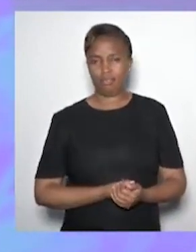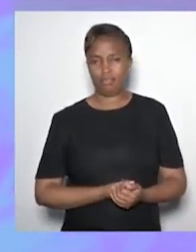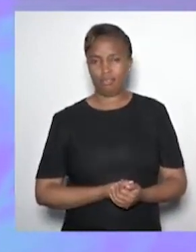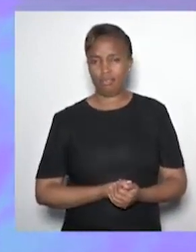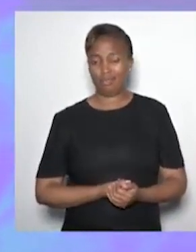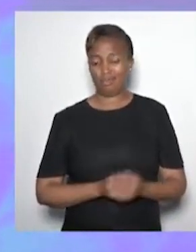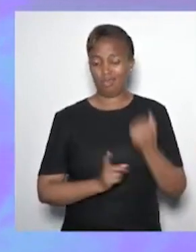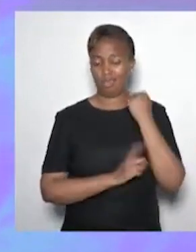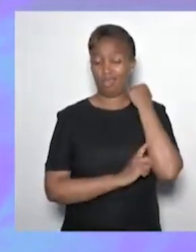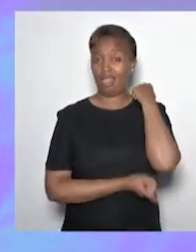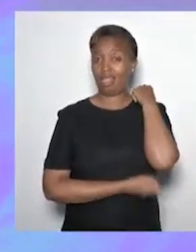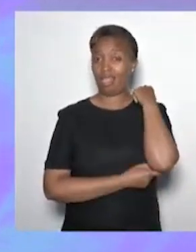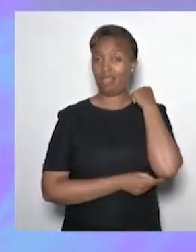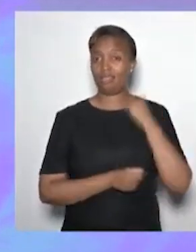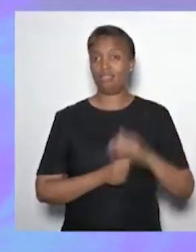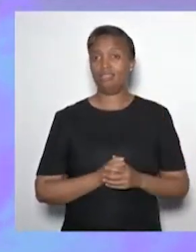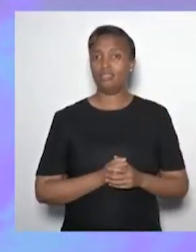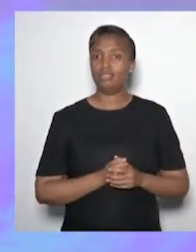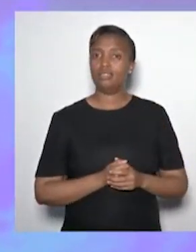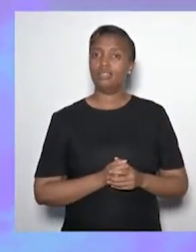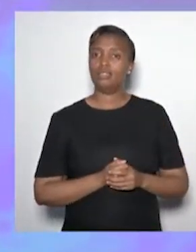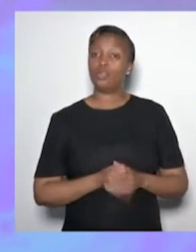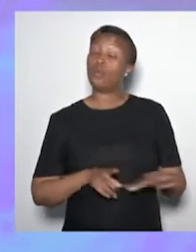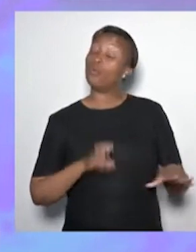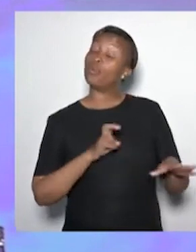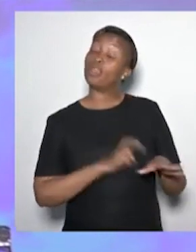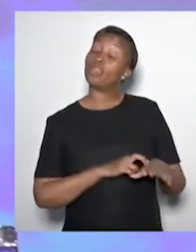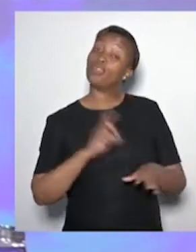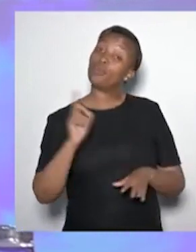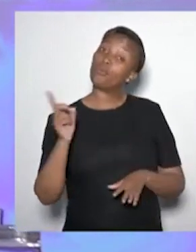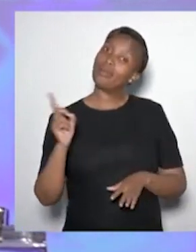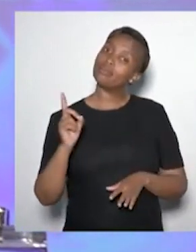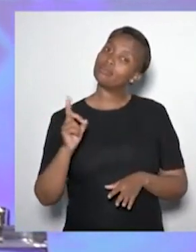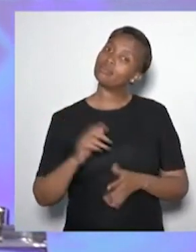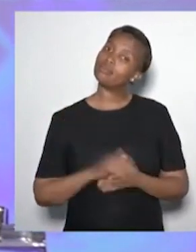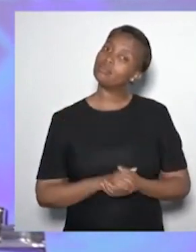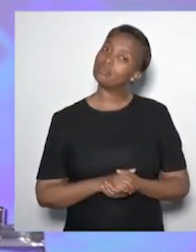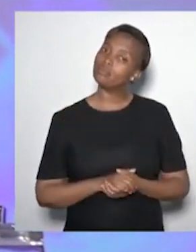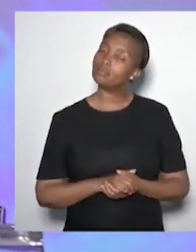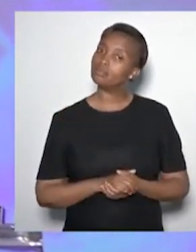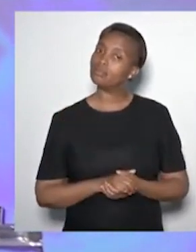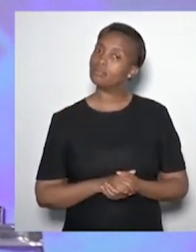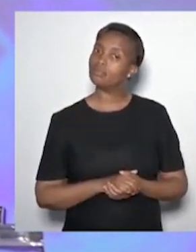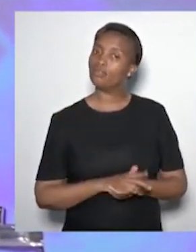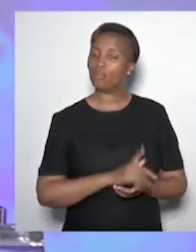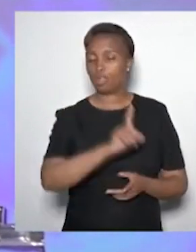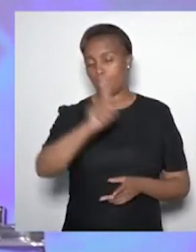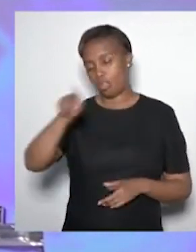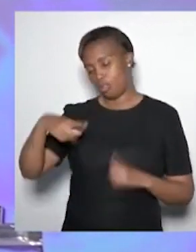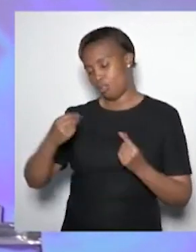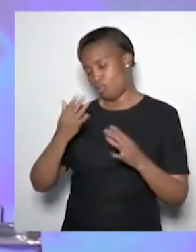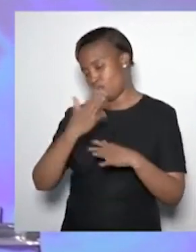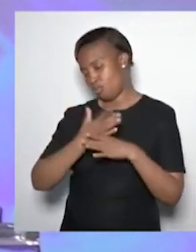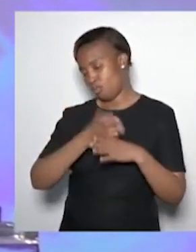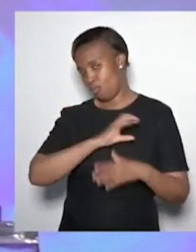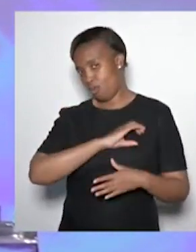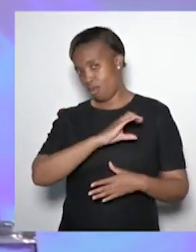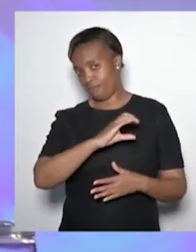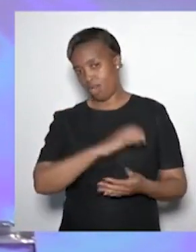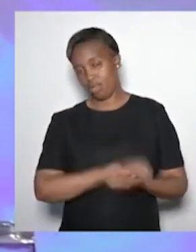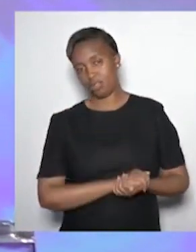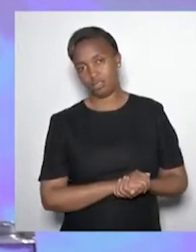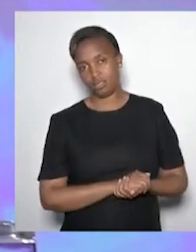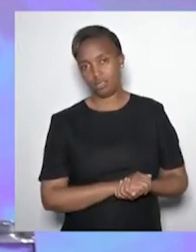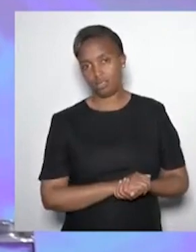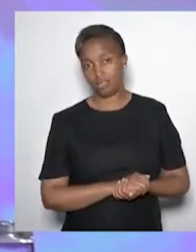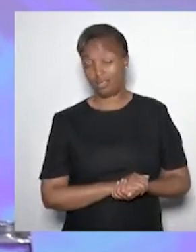And lastly, what will it take for us to do the works of Christ?